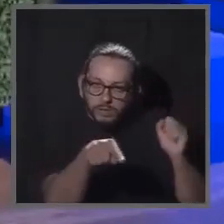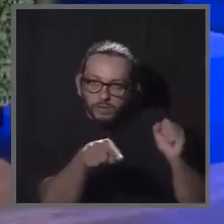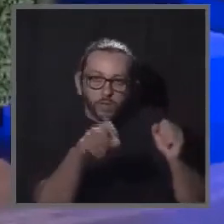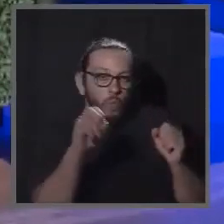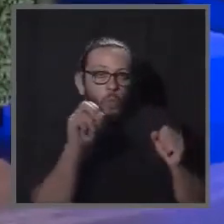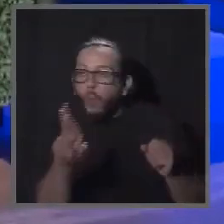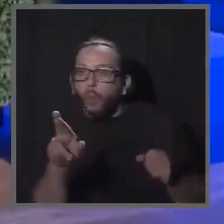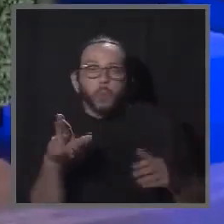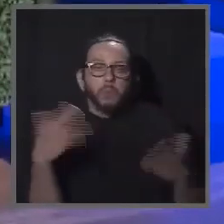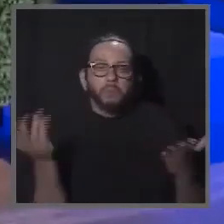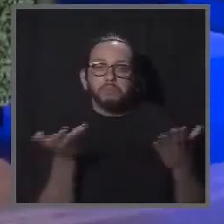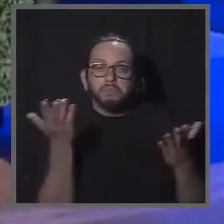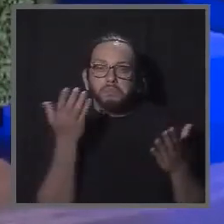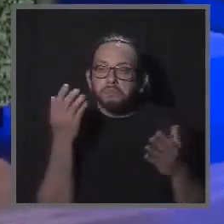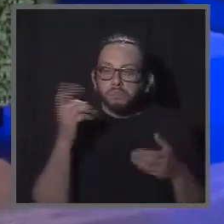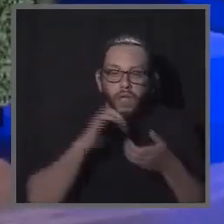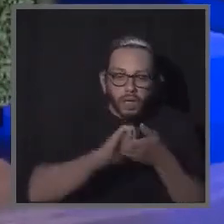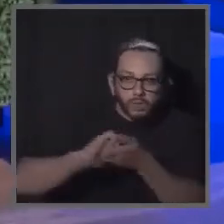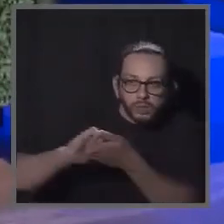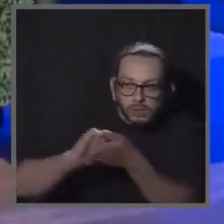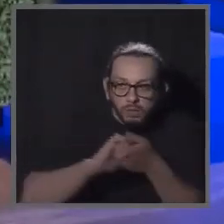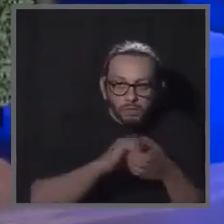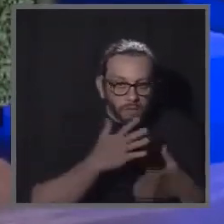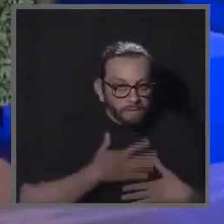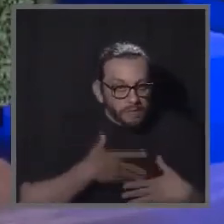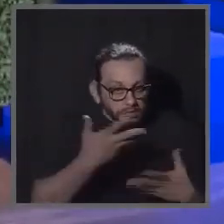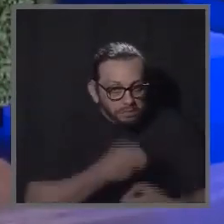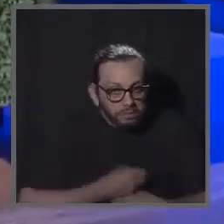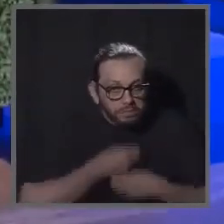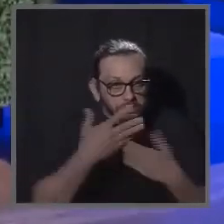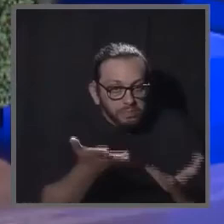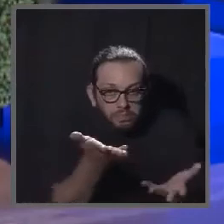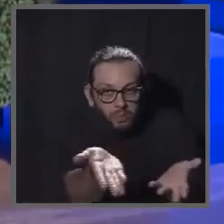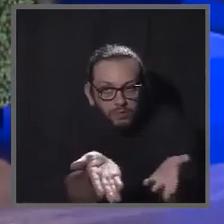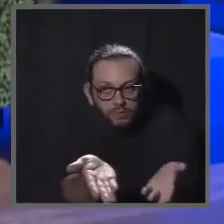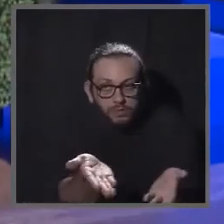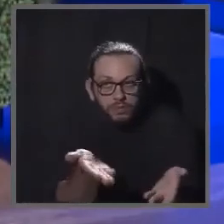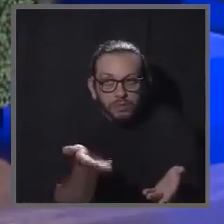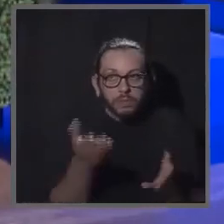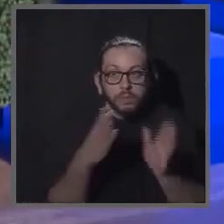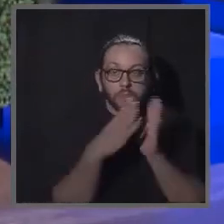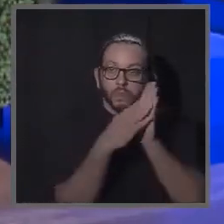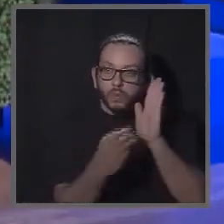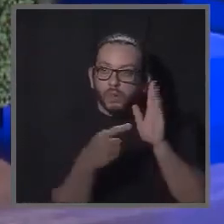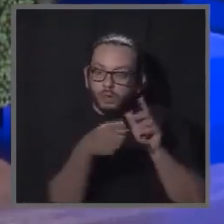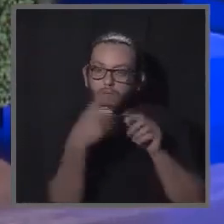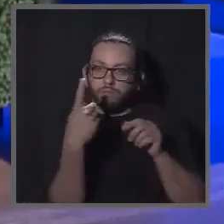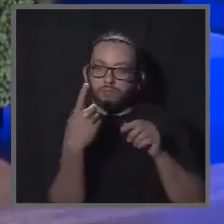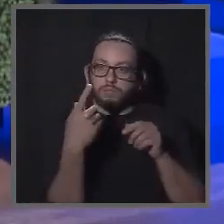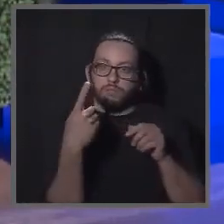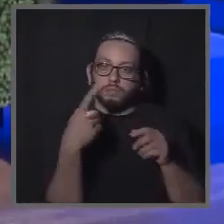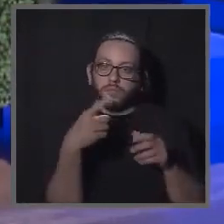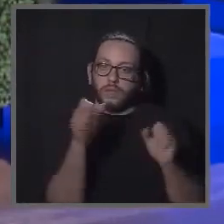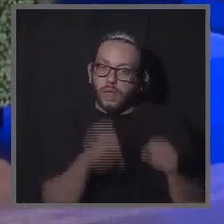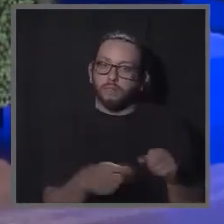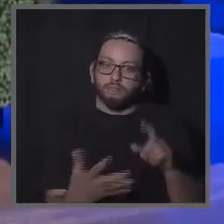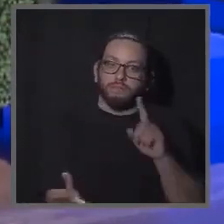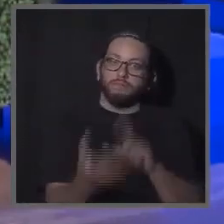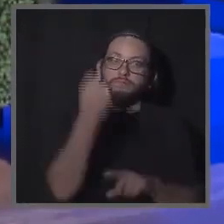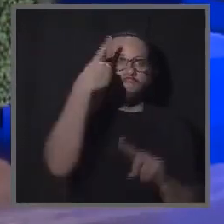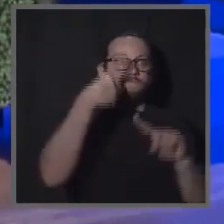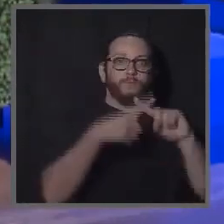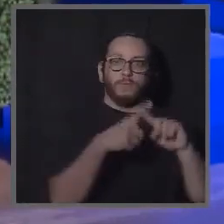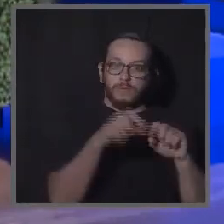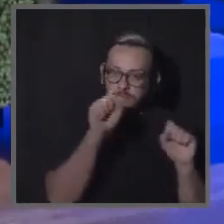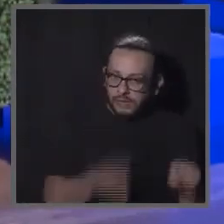any experiments you've been, and maybe unsuccessful ones, but it would be interesting to know if there are new ways of working